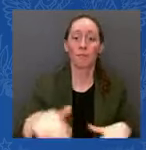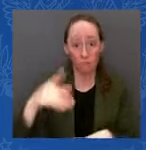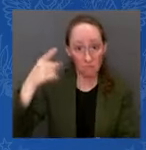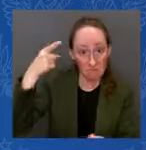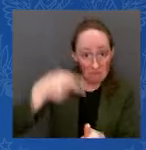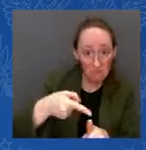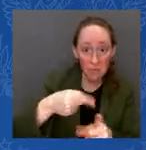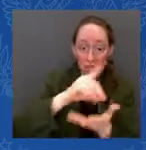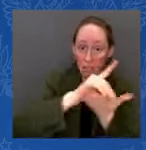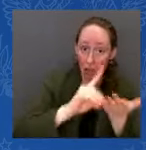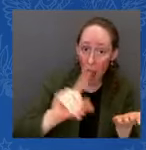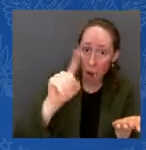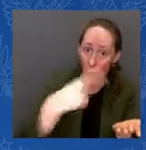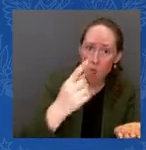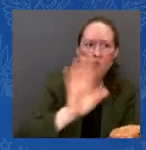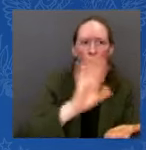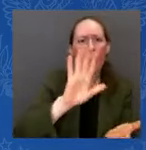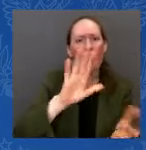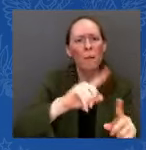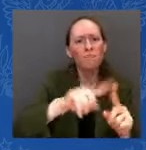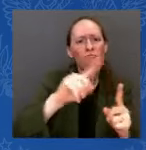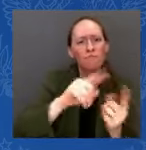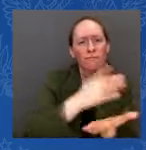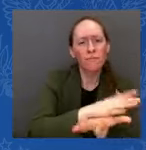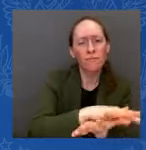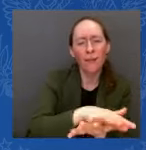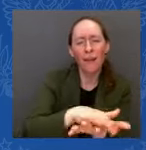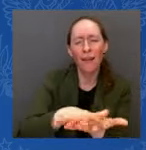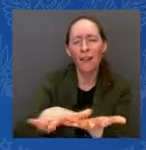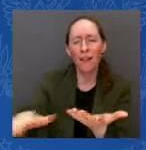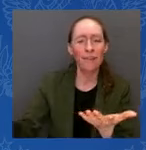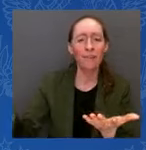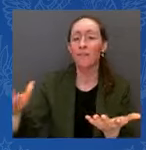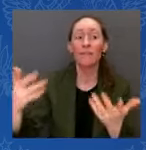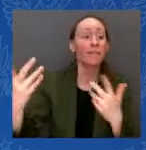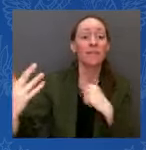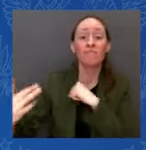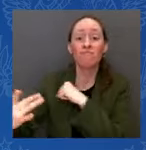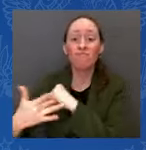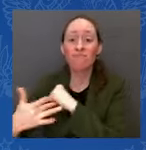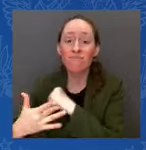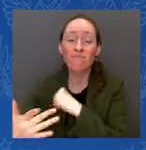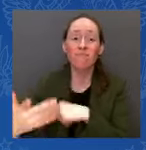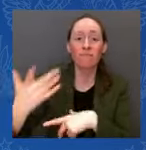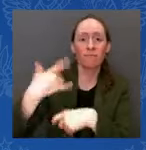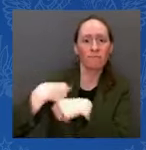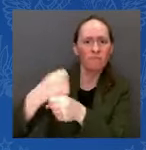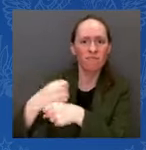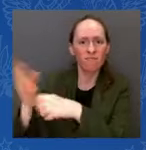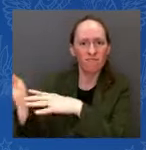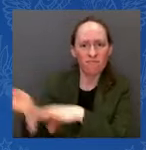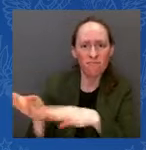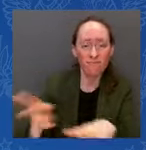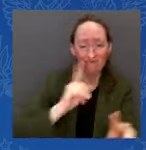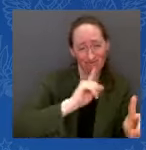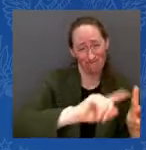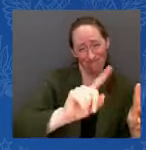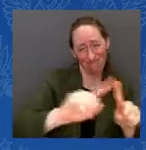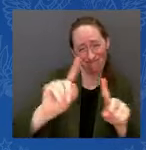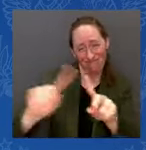advanced manufacturing and technology sectors, creating jobs and growing businesses right around